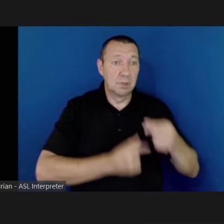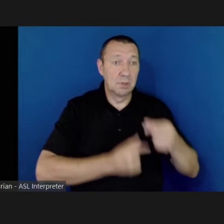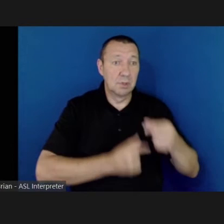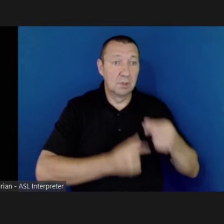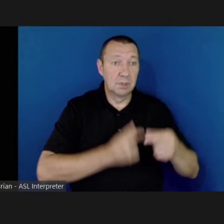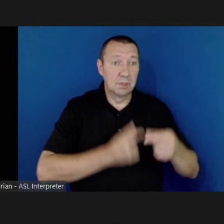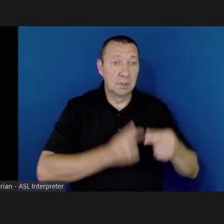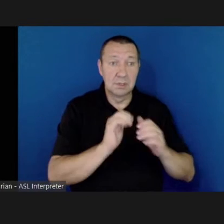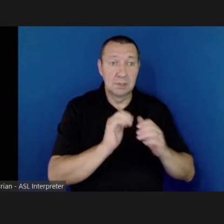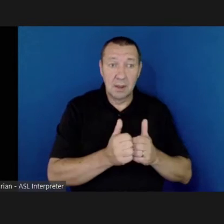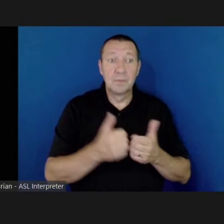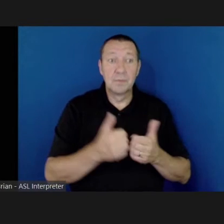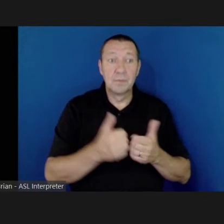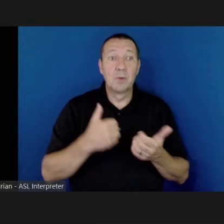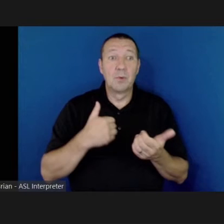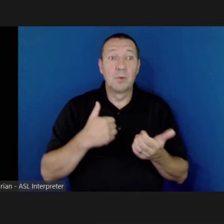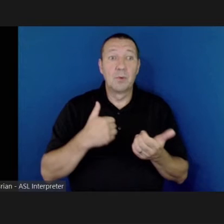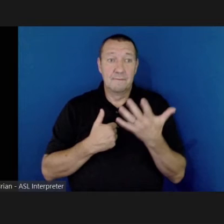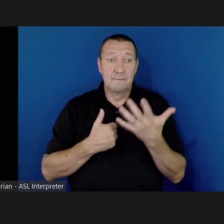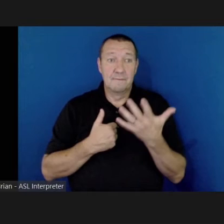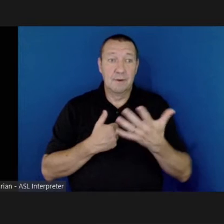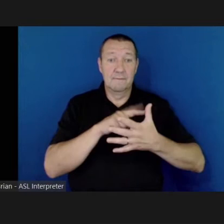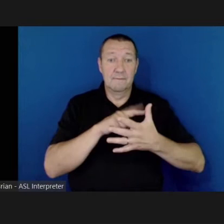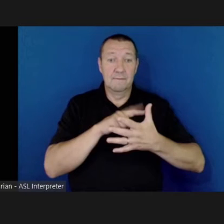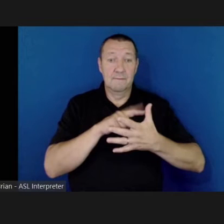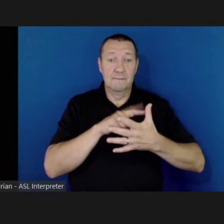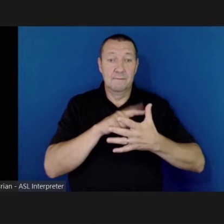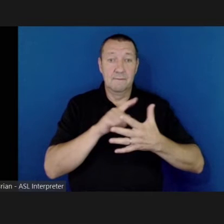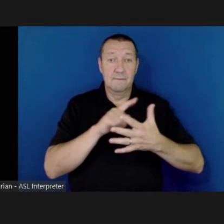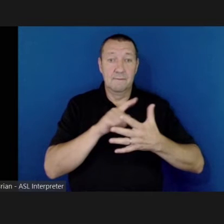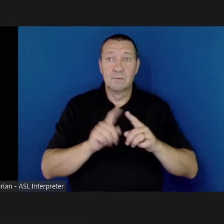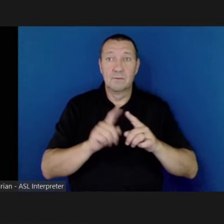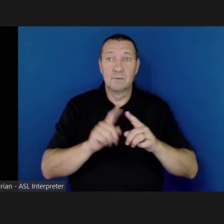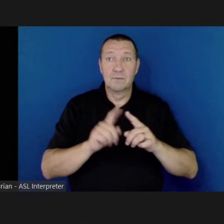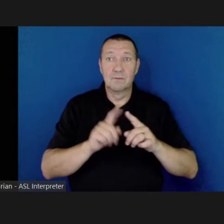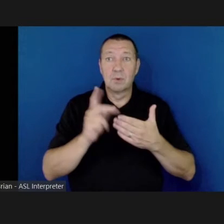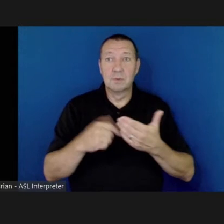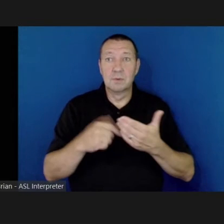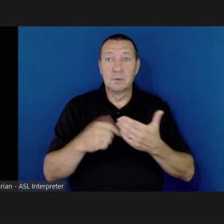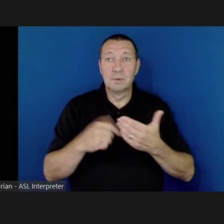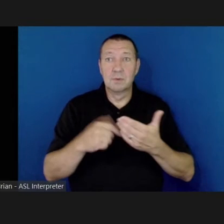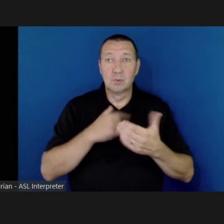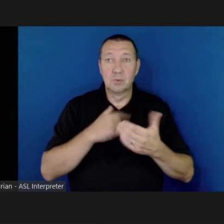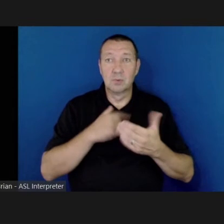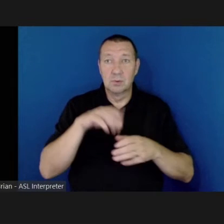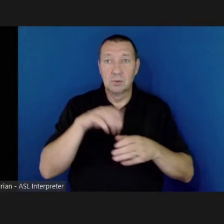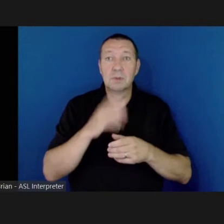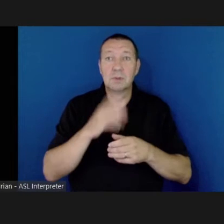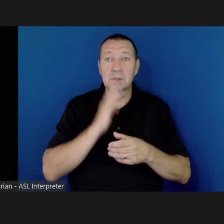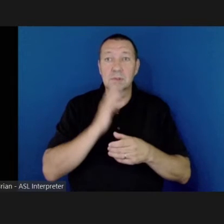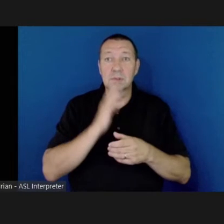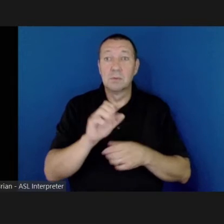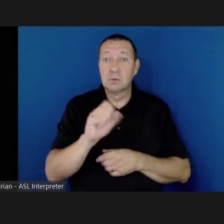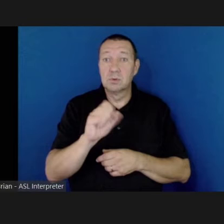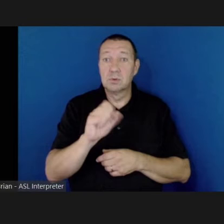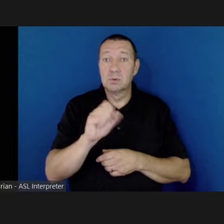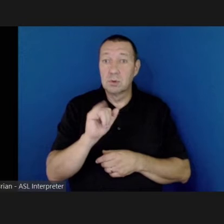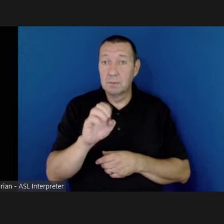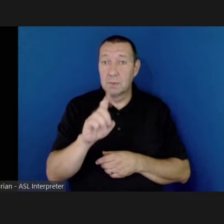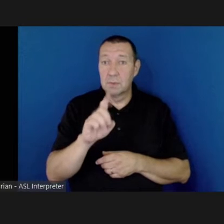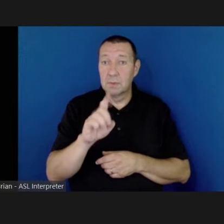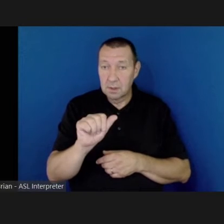some very interesting programming, very robust social media. We have a very successful mentoring